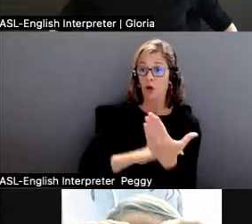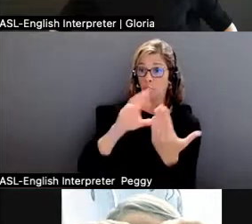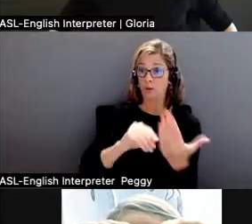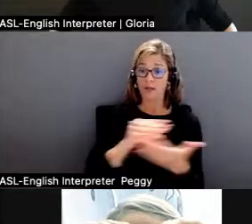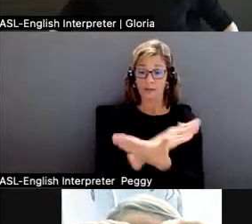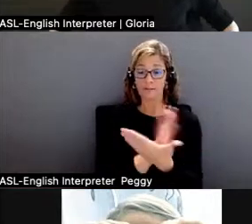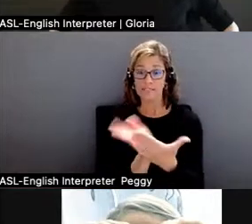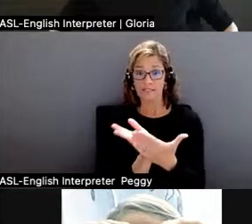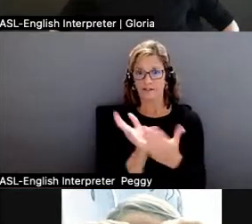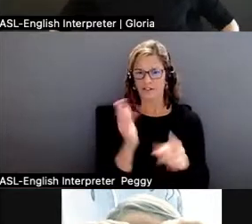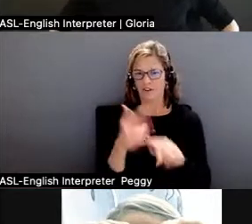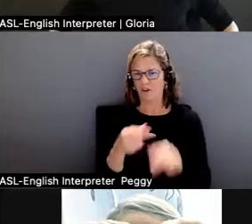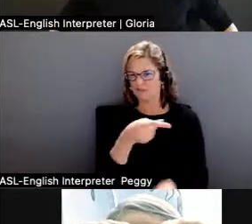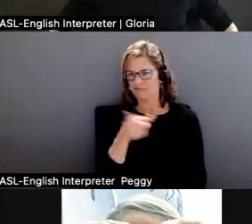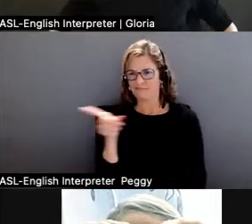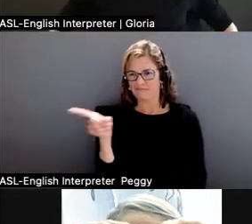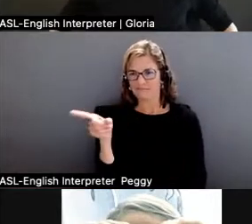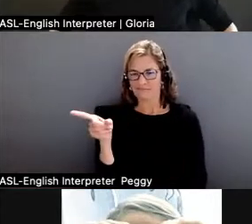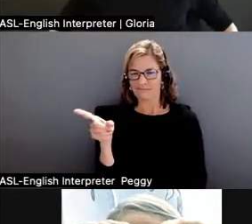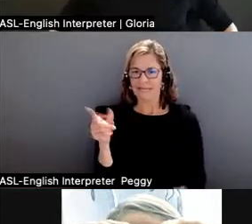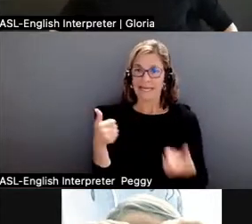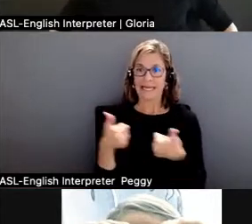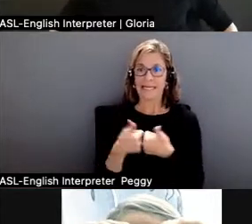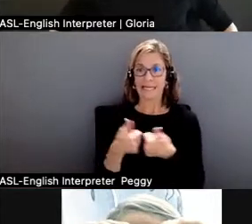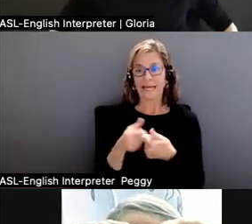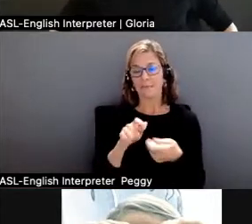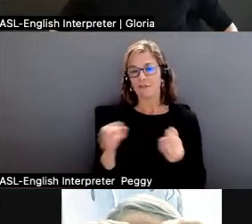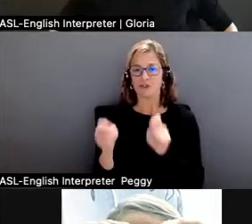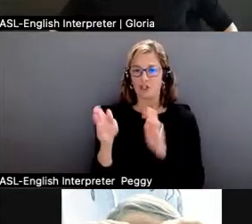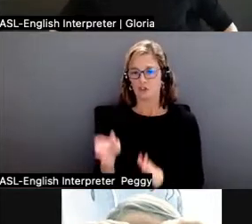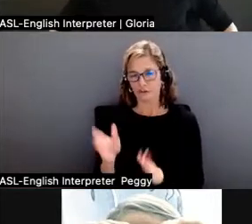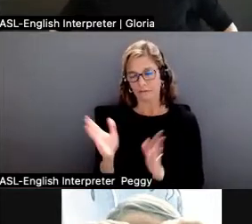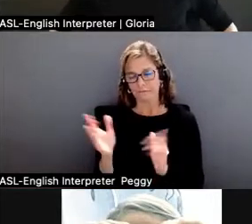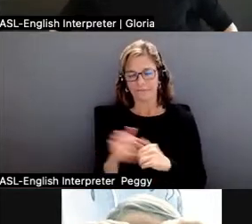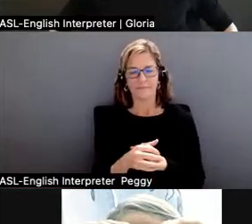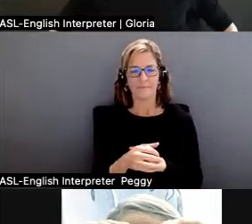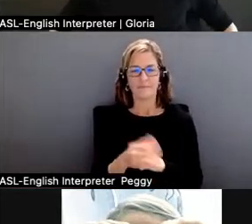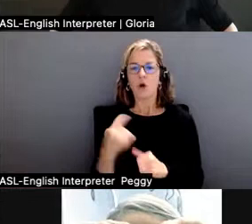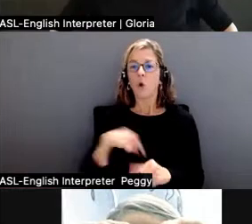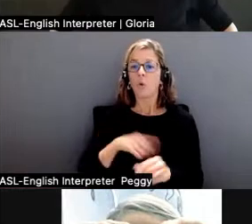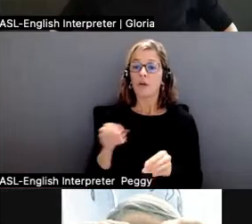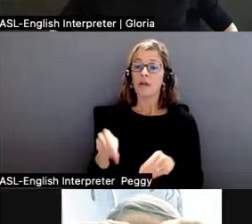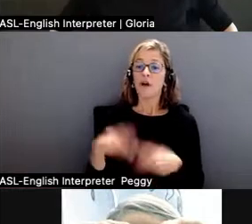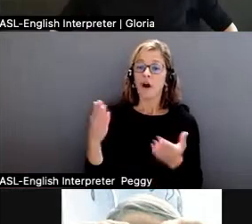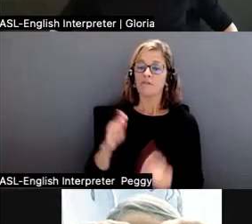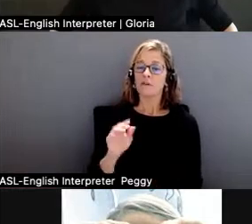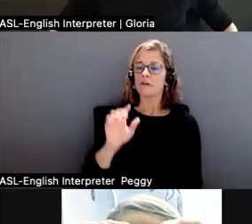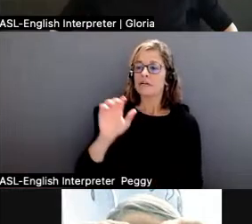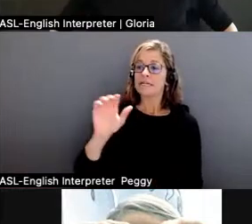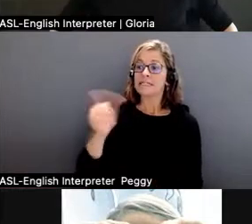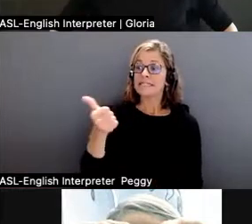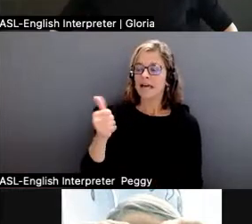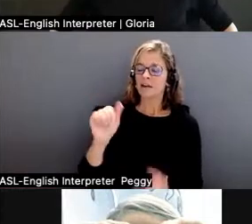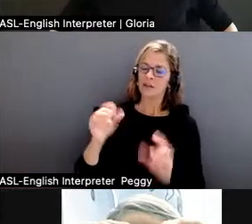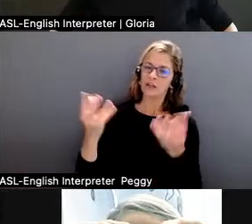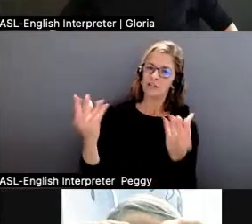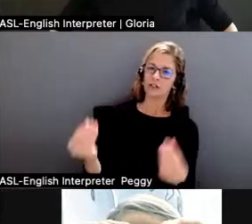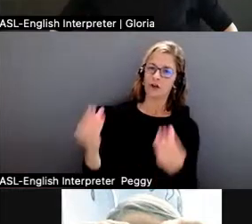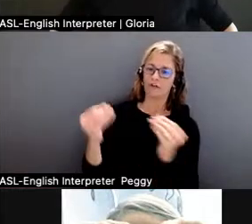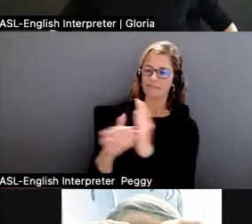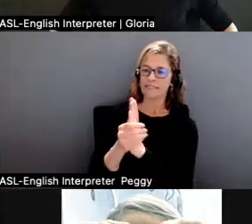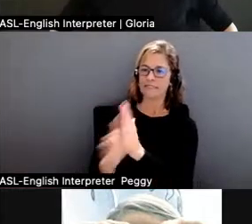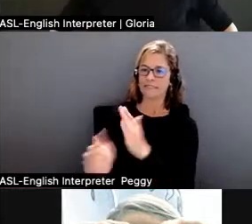Skills Development, see what we did there? We offer modules on 10 different soft skills, from flexibility